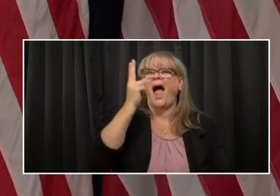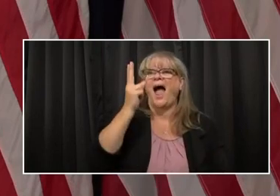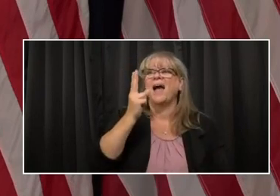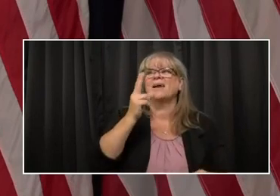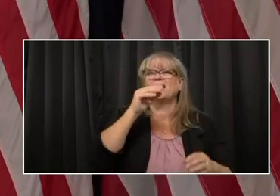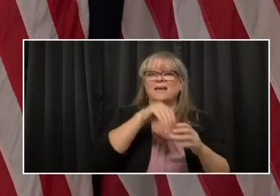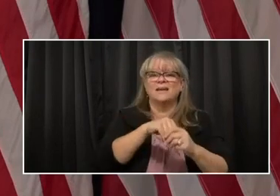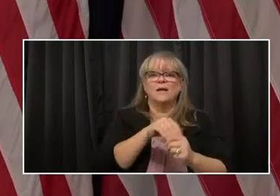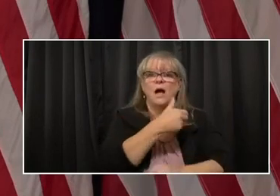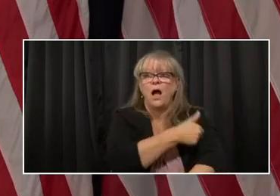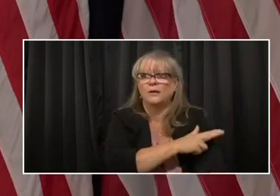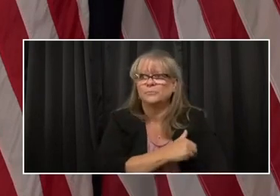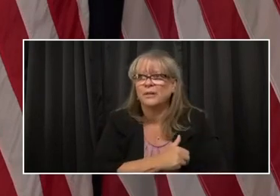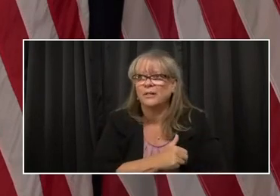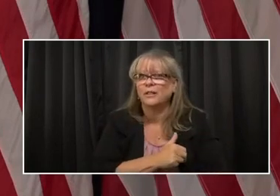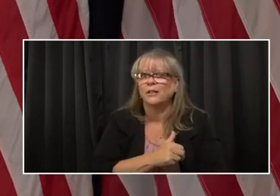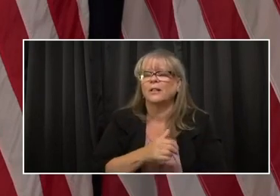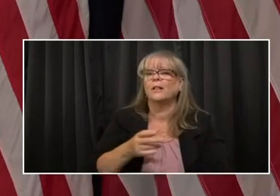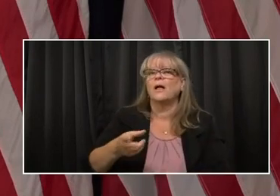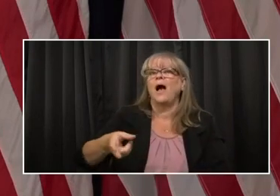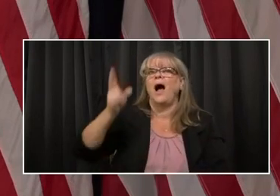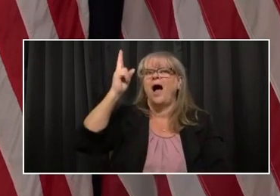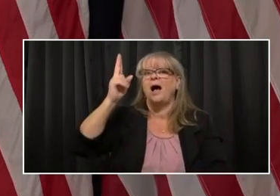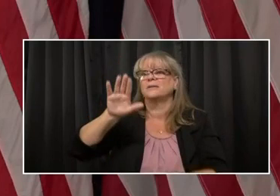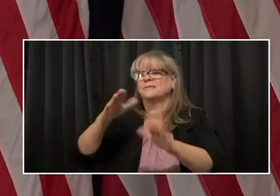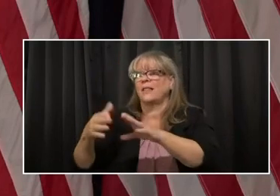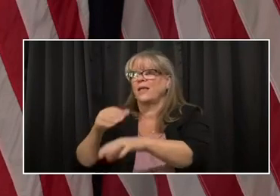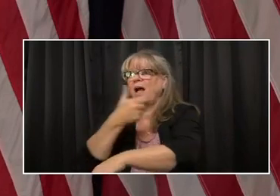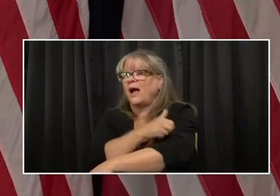higher death rate and higher incidence.